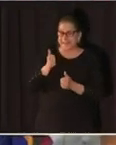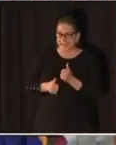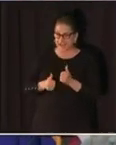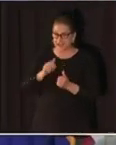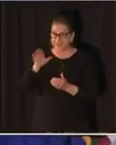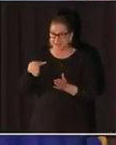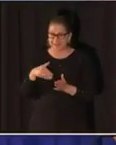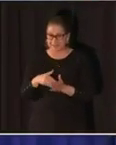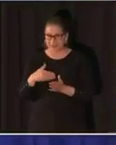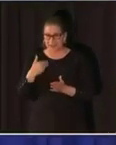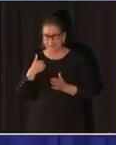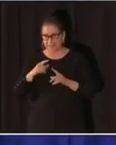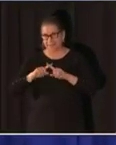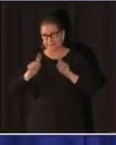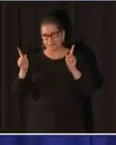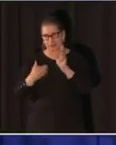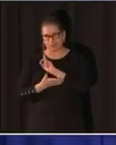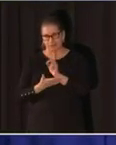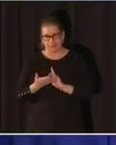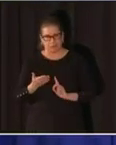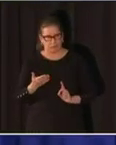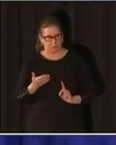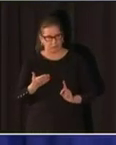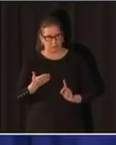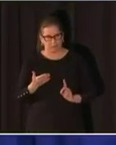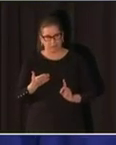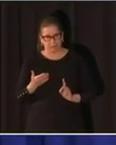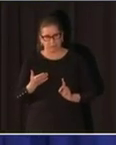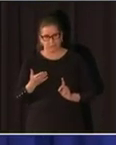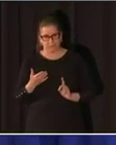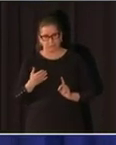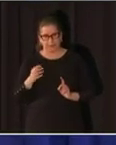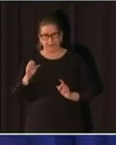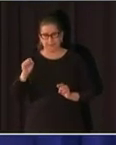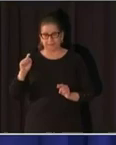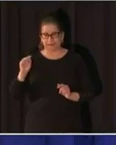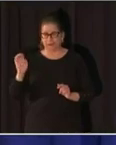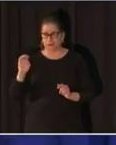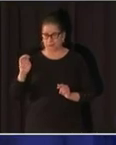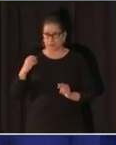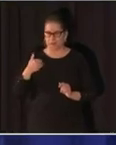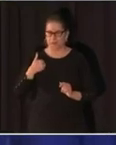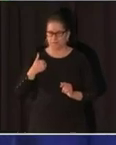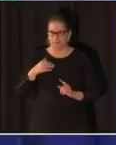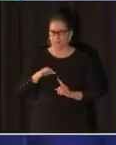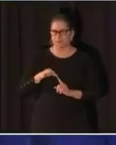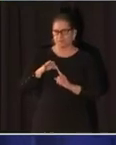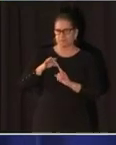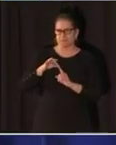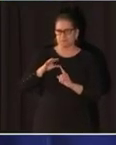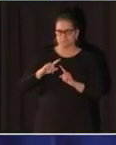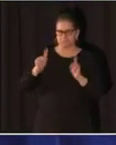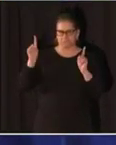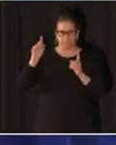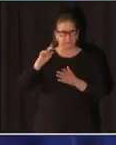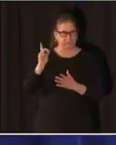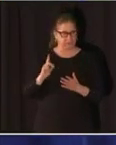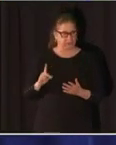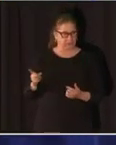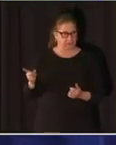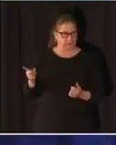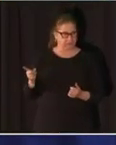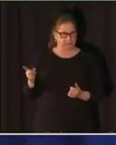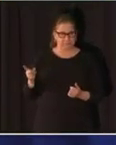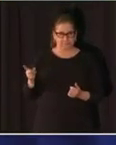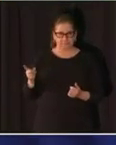different, and St. Elizabeth's has some unique characteristics in its design. So when we talk about the 9